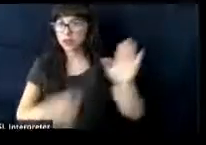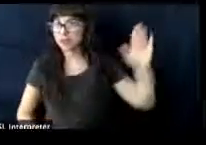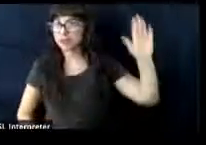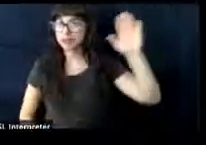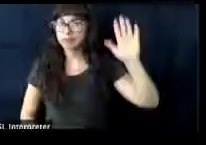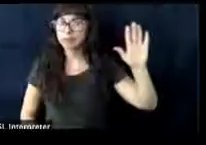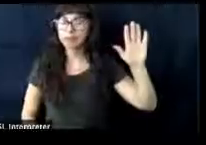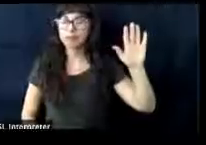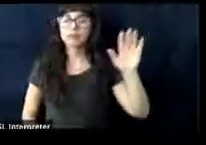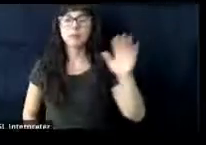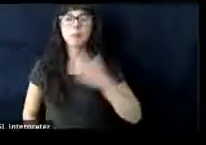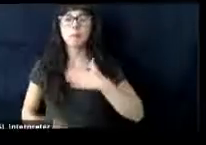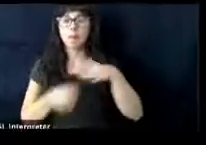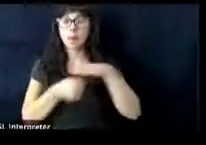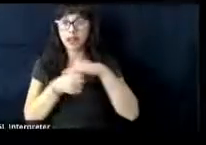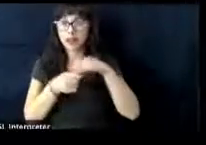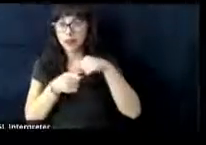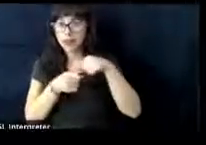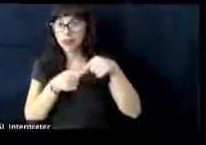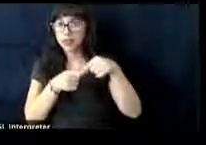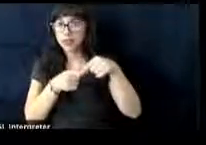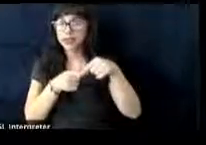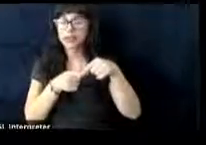And my area will be,